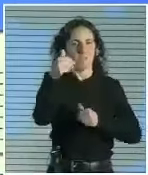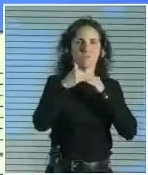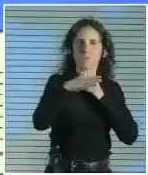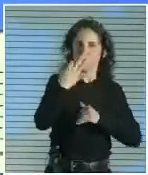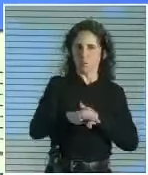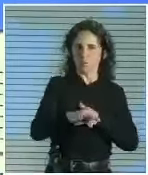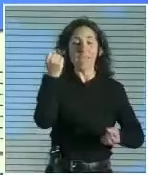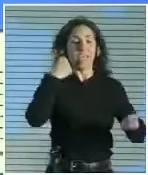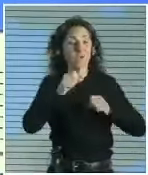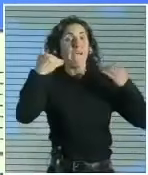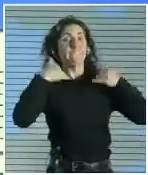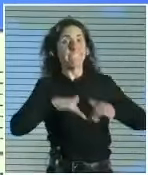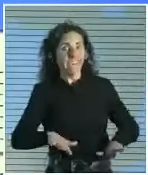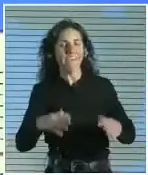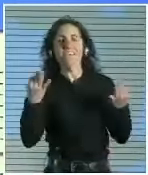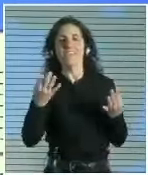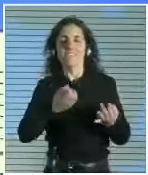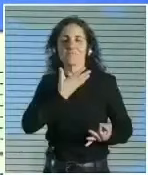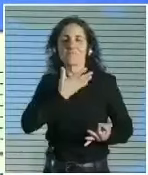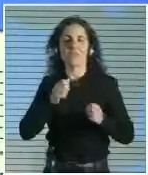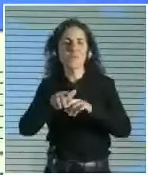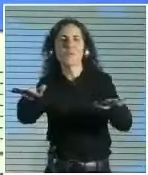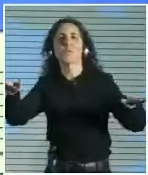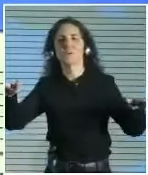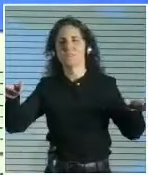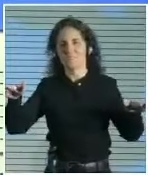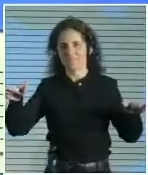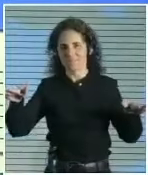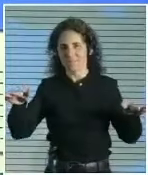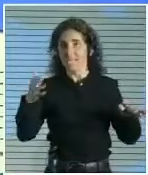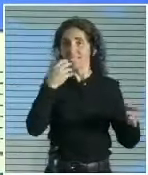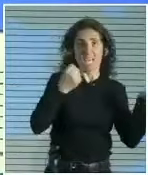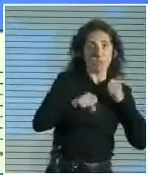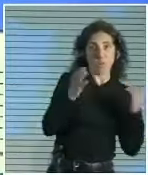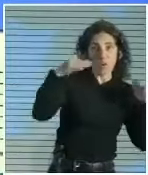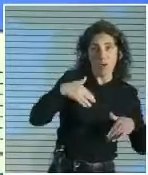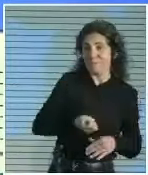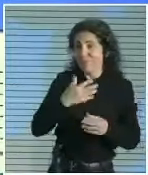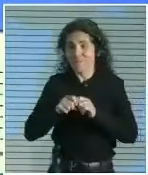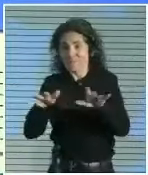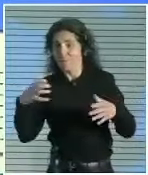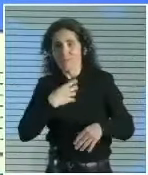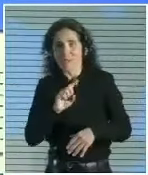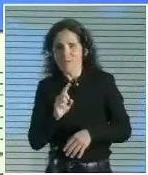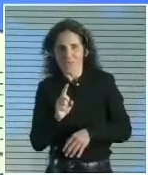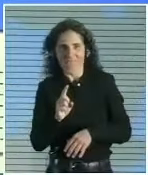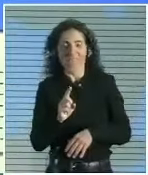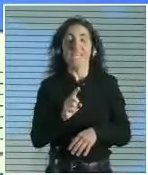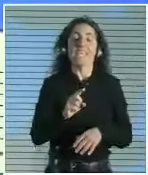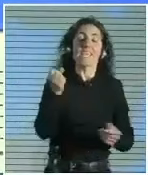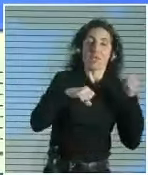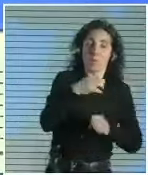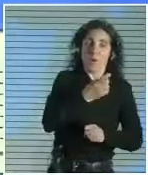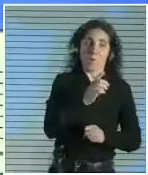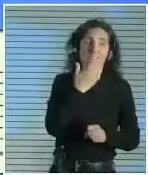You cannot inspire if you have not asked. You cannot act if you have not rethought your business models. This has been a wonderful opportunity.